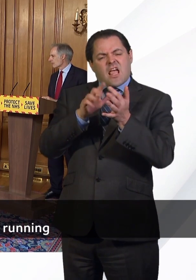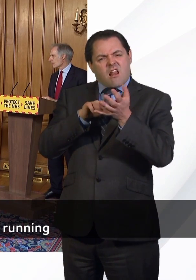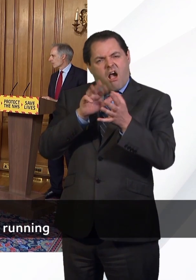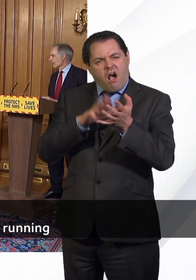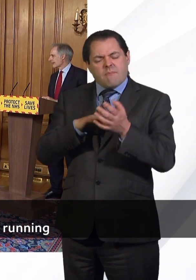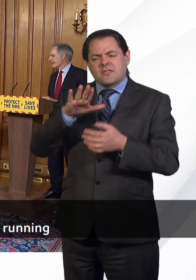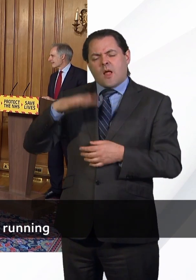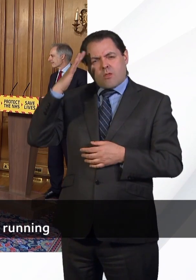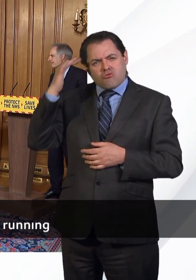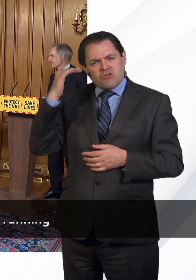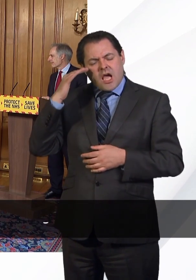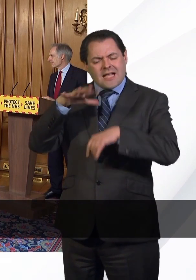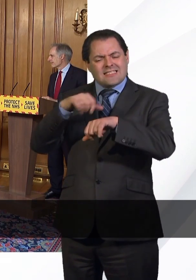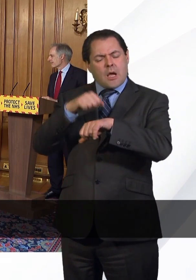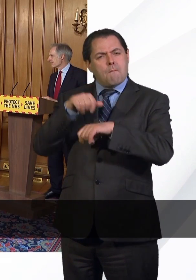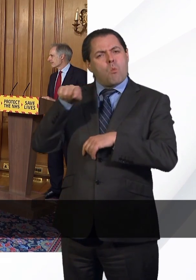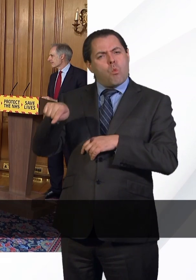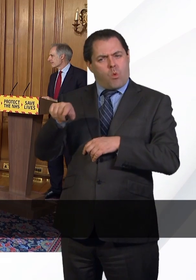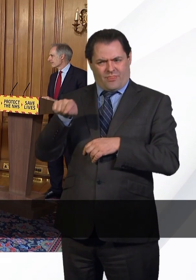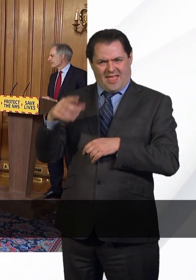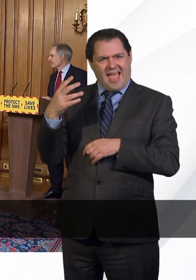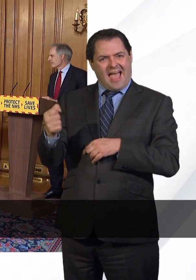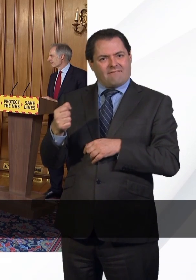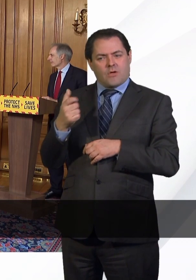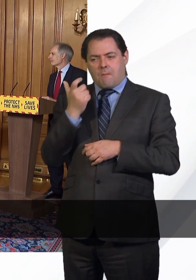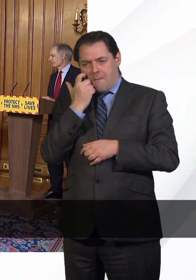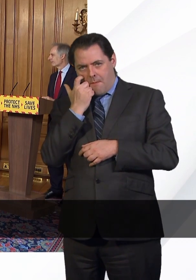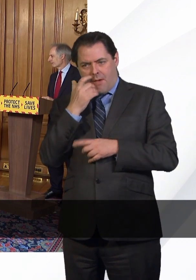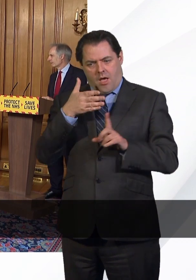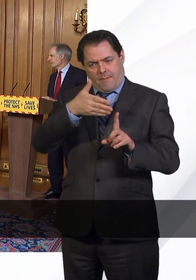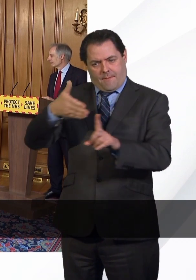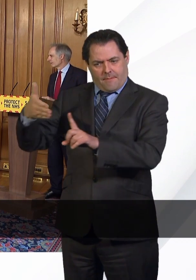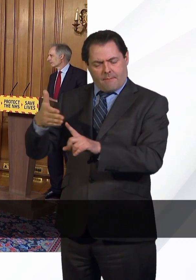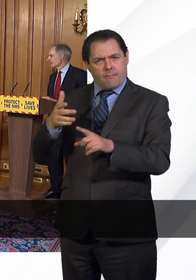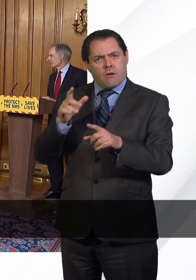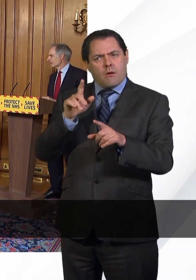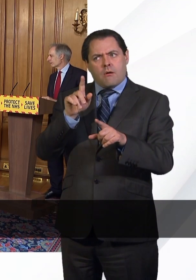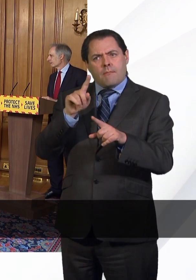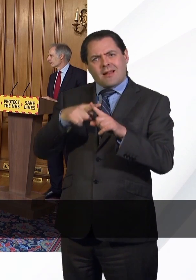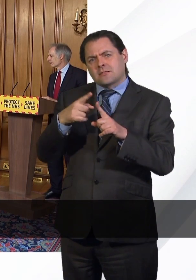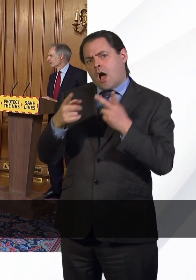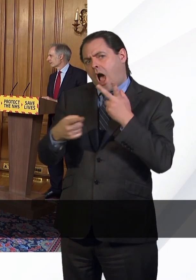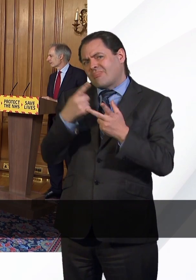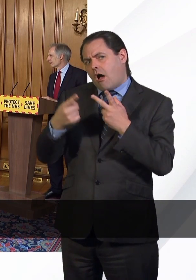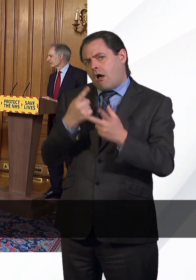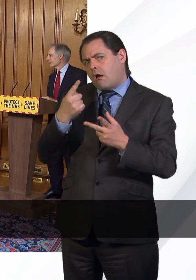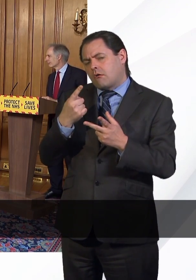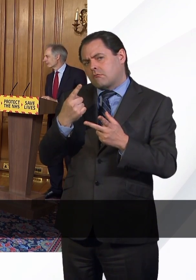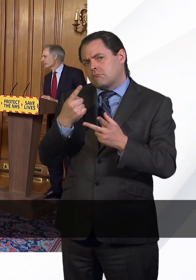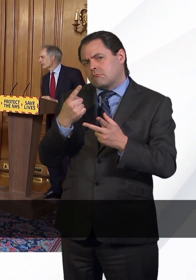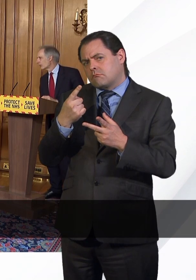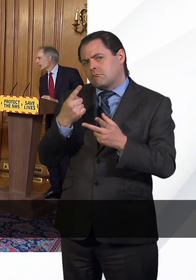Singapore, were only partly reliant on mobile phone technology in order to work. They were more reliant on large numbers